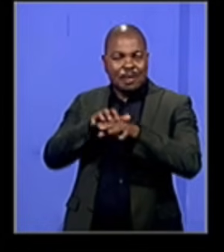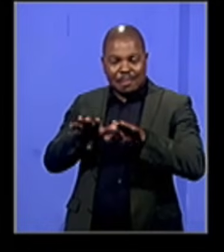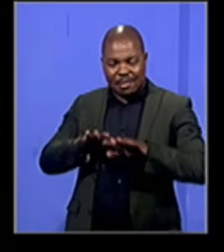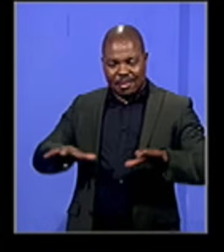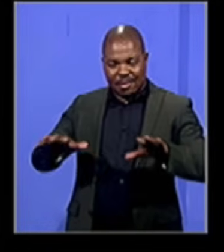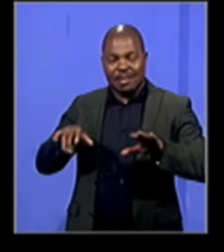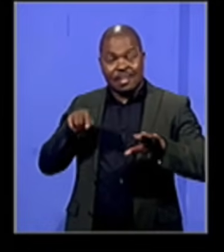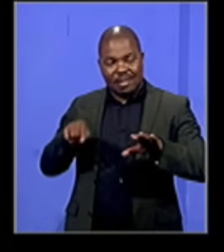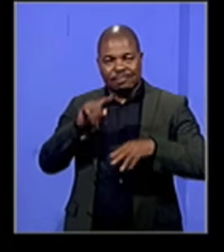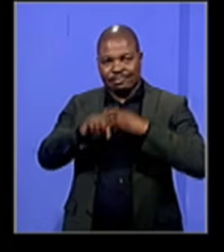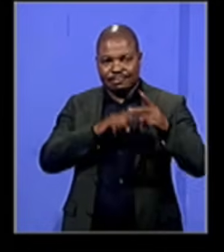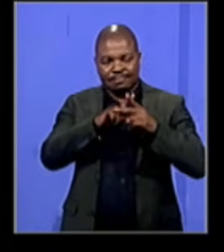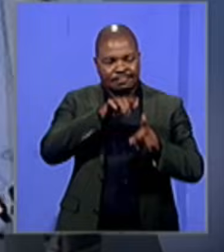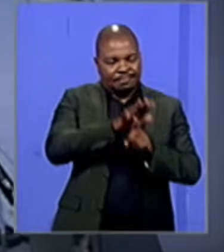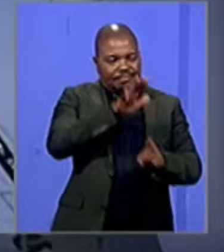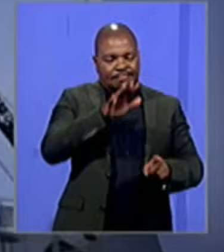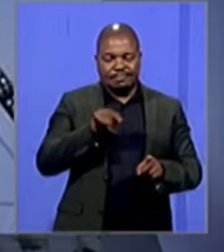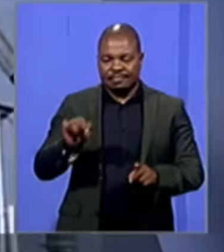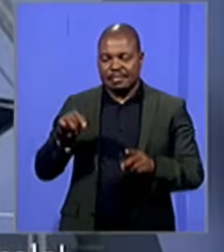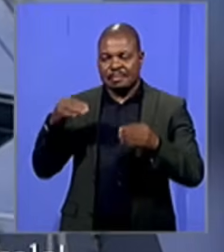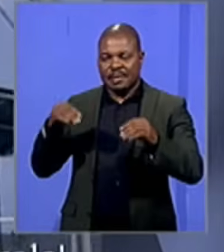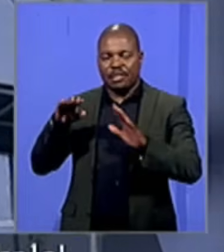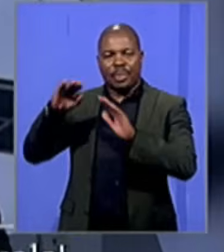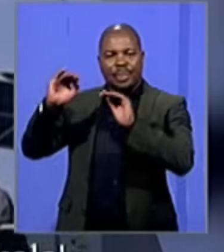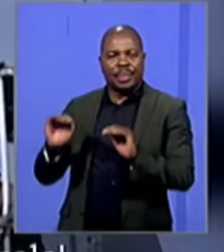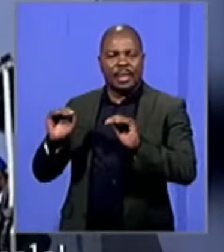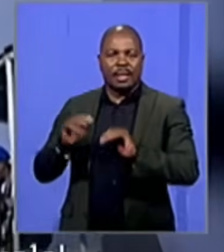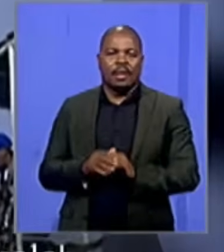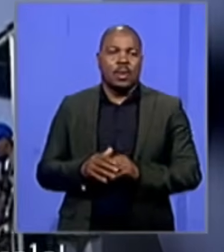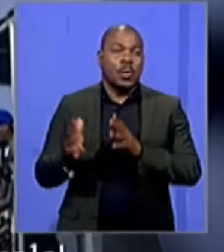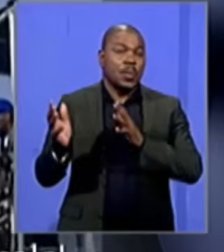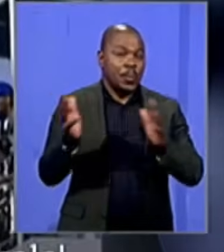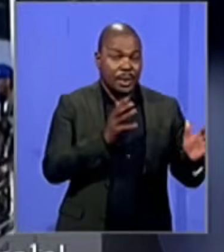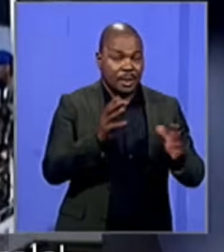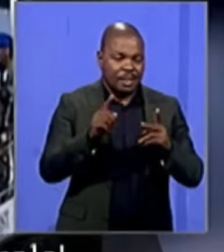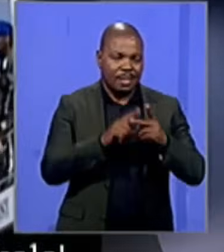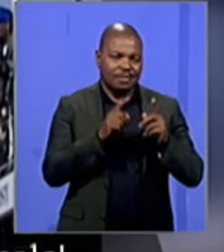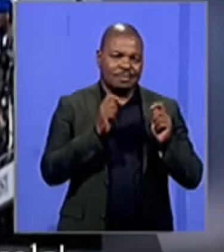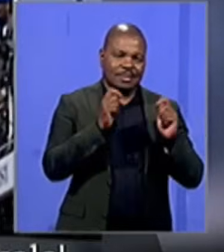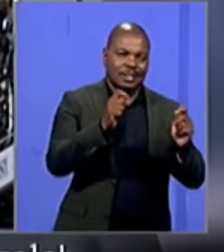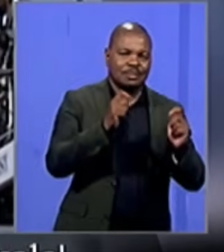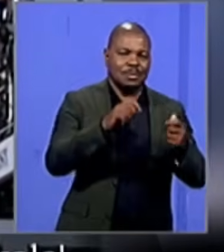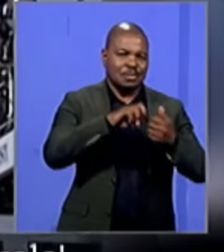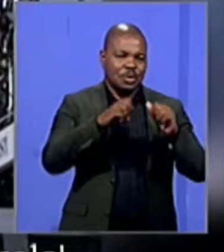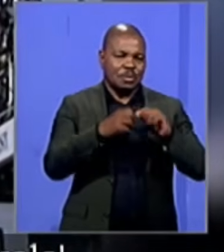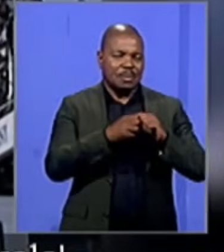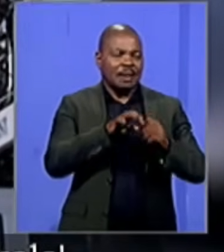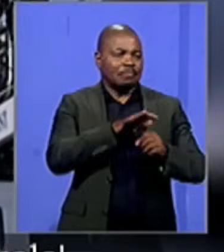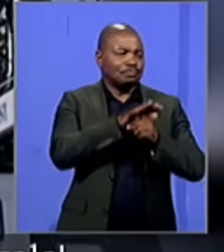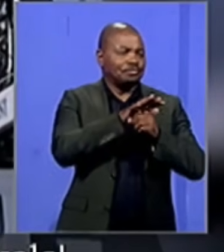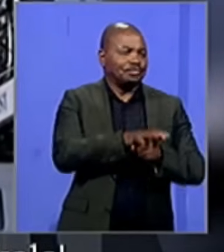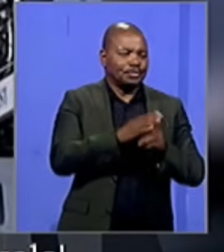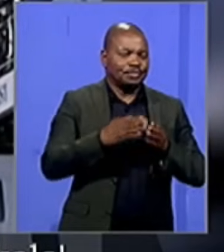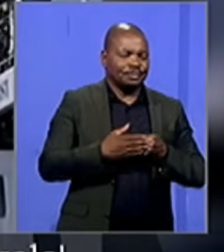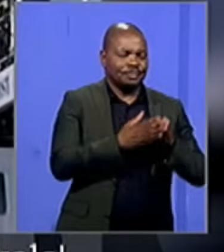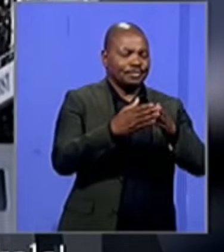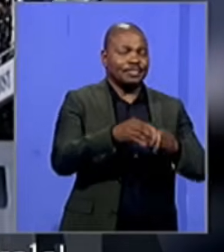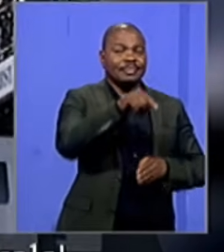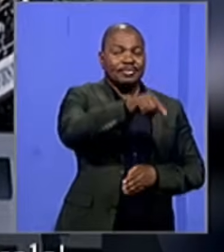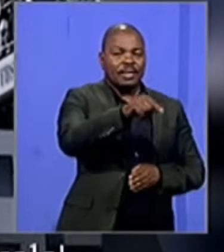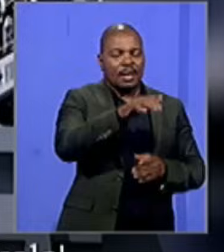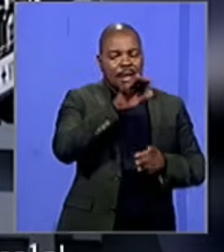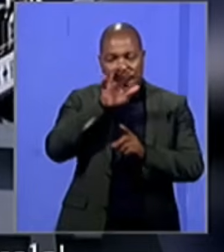what led to this underperformance. Mathata a maemo a boso le a dinamelo ao a hlotše go tlalelano maemakepe a amile